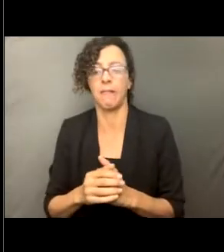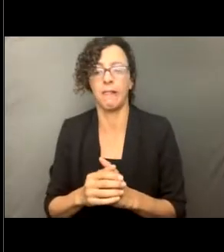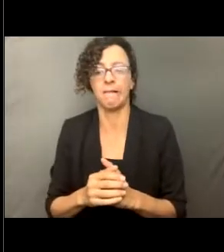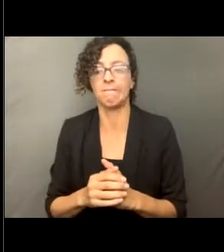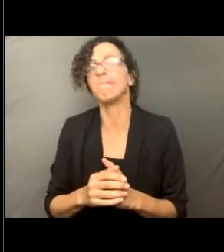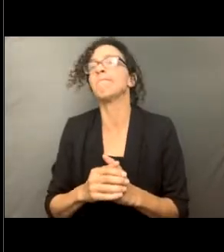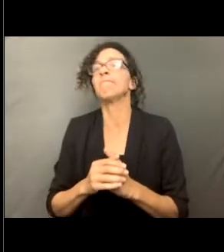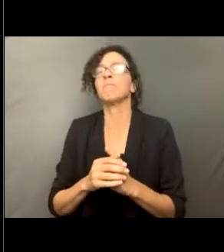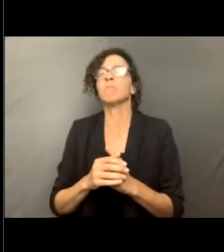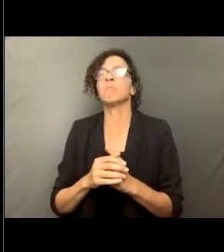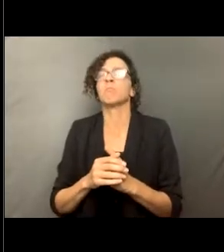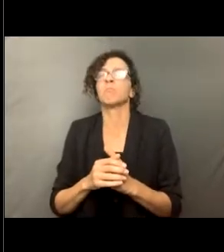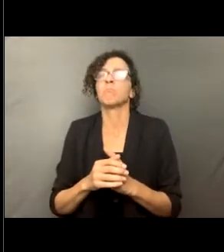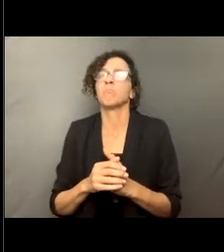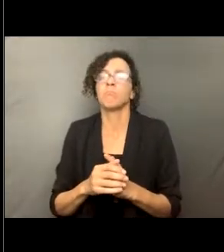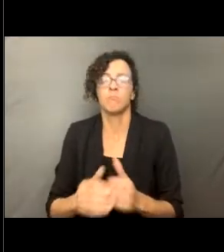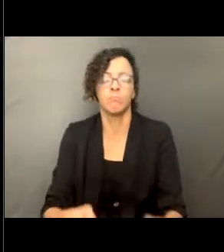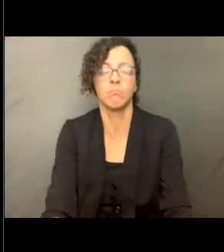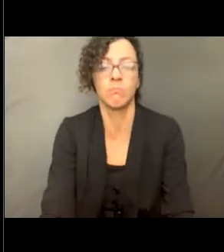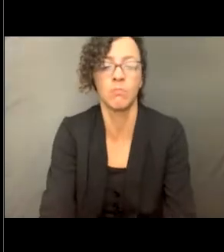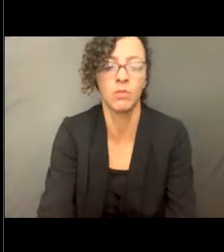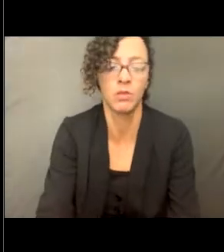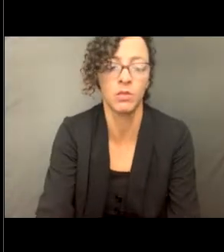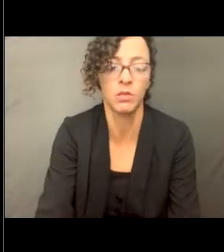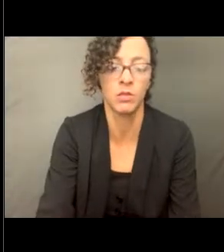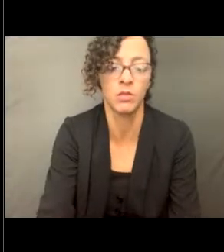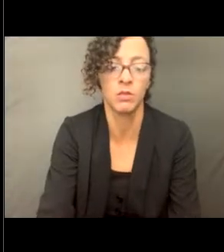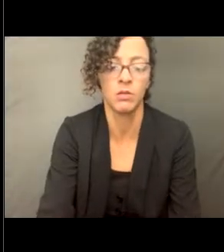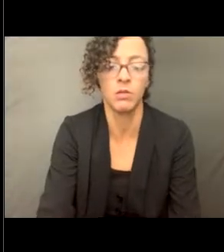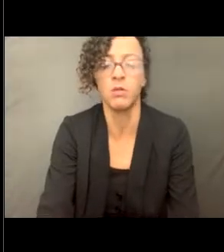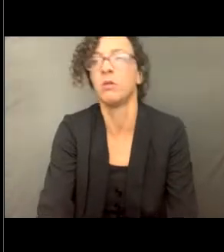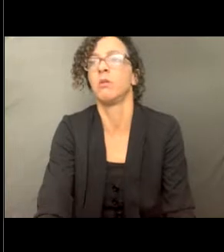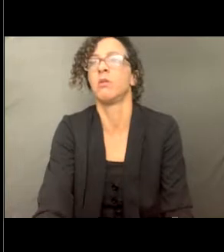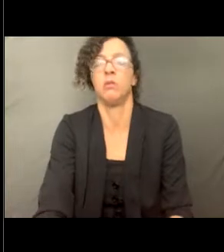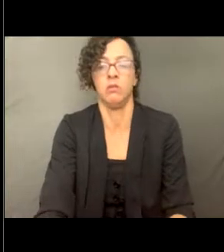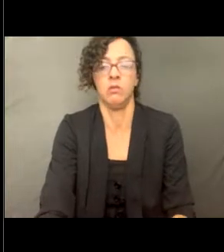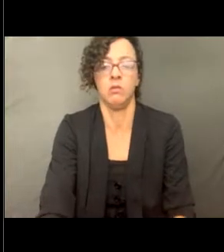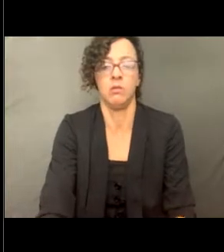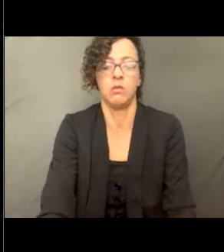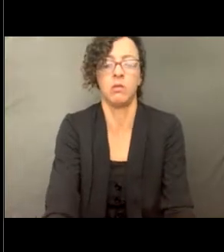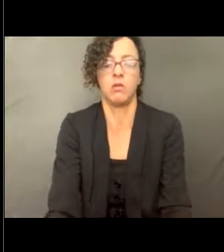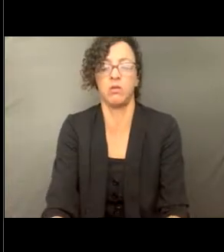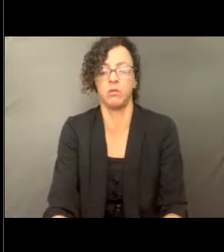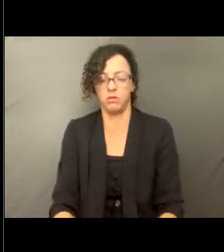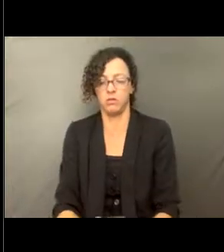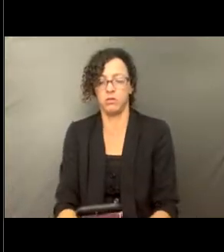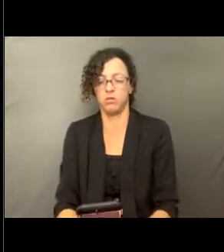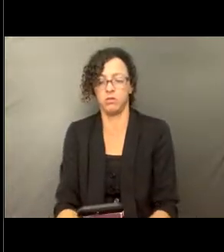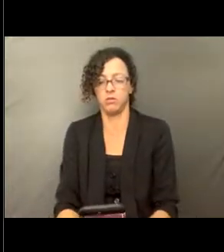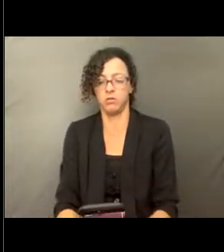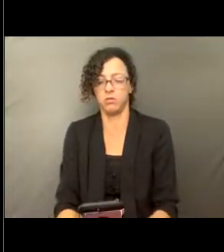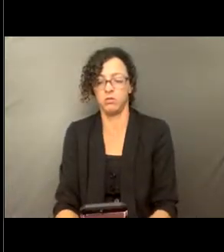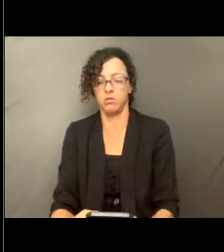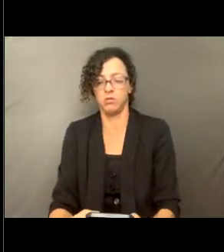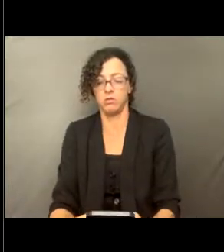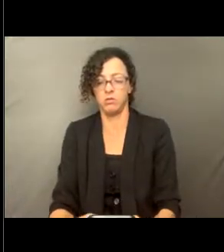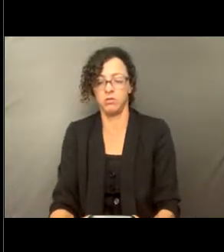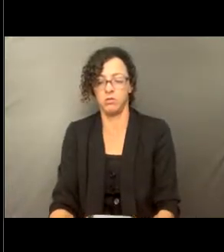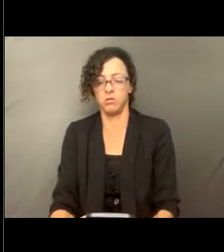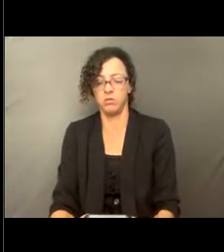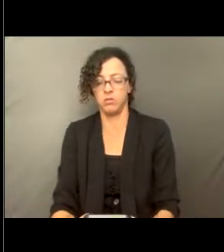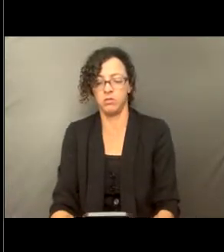Justice 40. There, in your packets, there's a set of slides there, so I'm not going to get through those today. But I just wanted to hit a